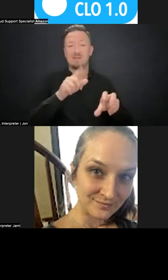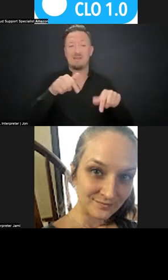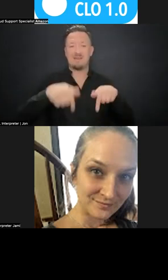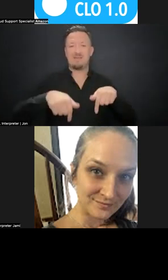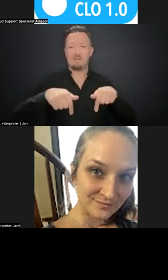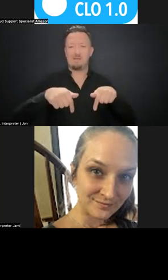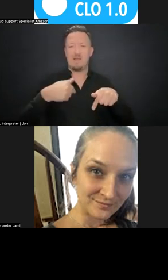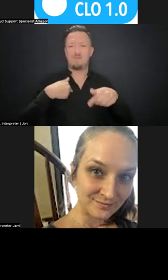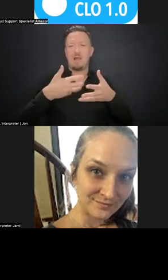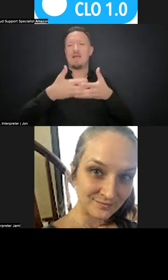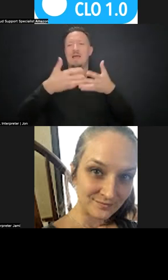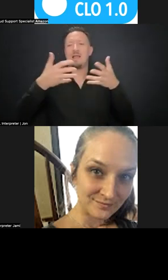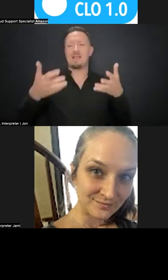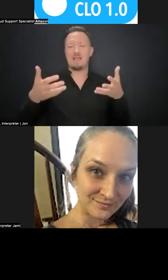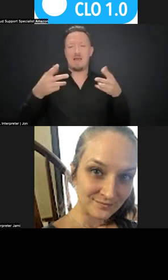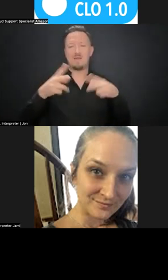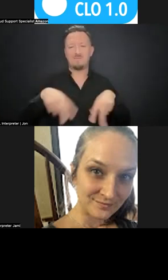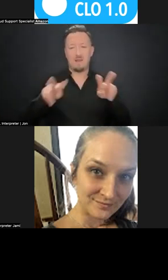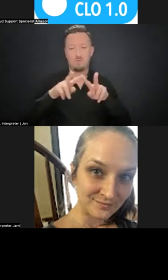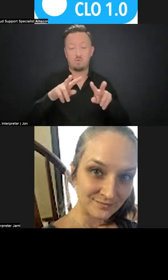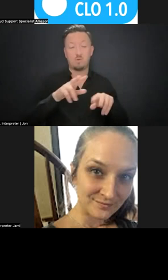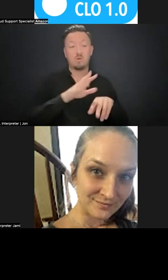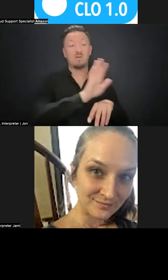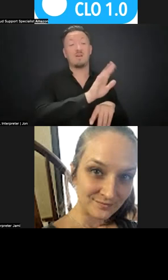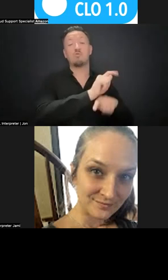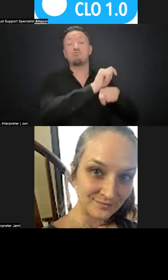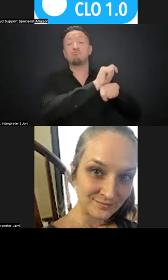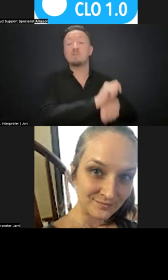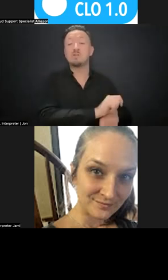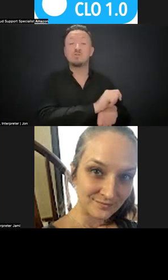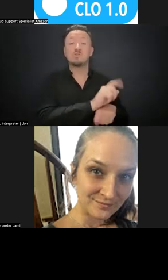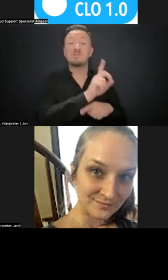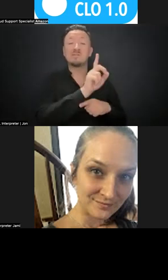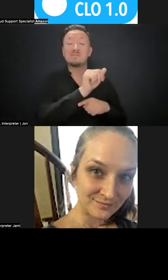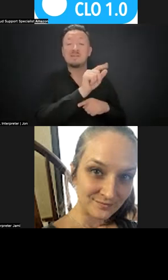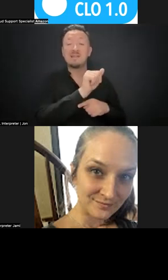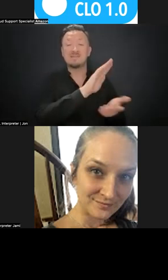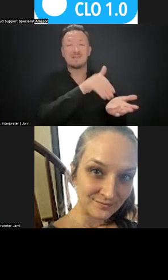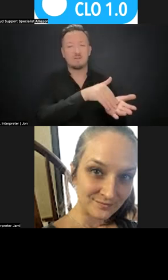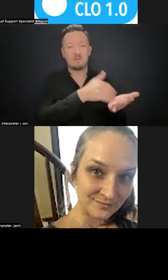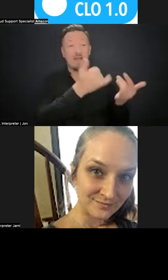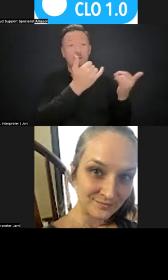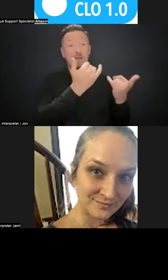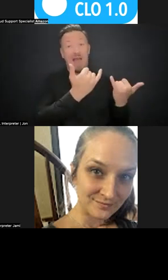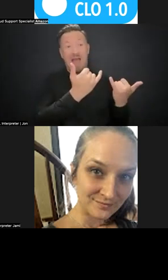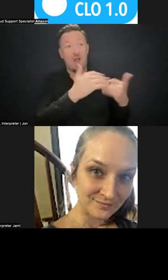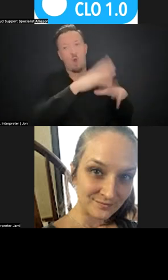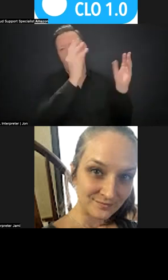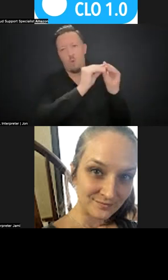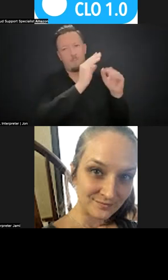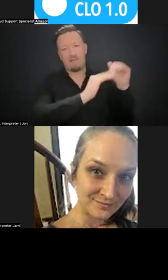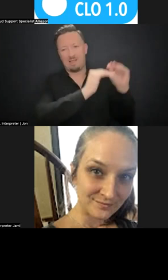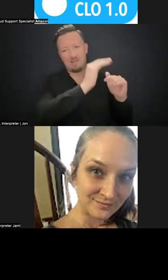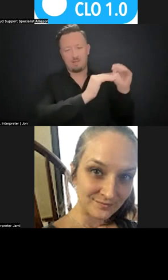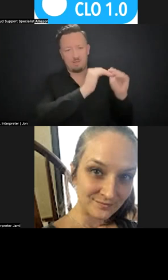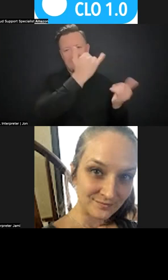this. Traditional data centers are no longer being built, and there's